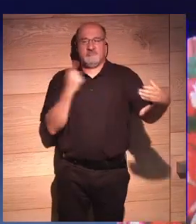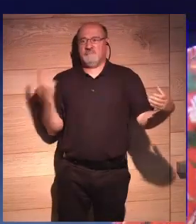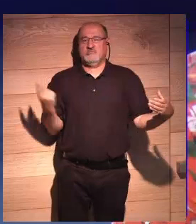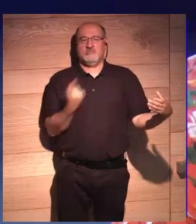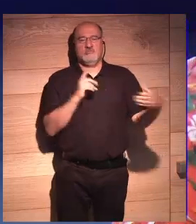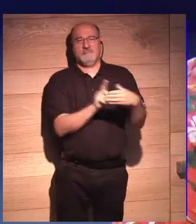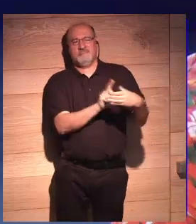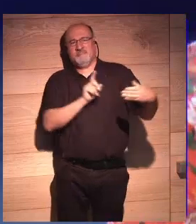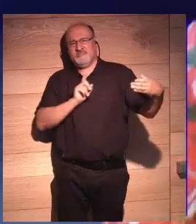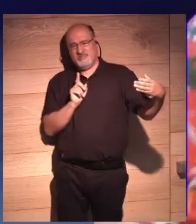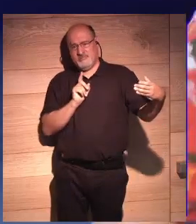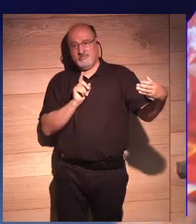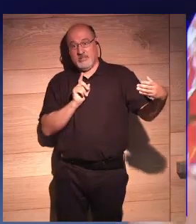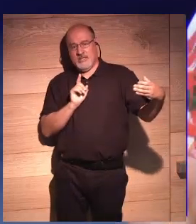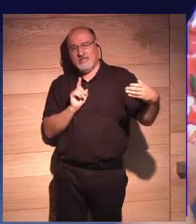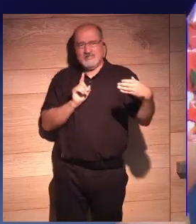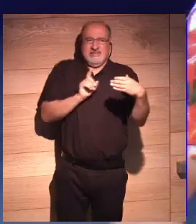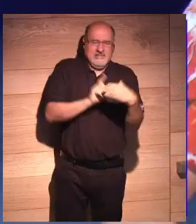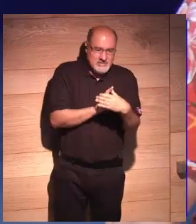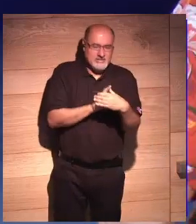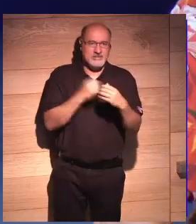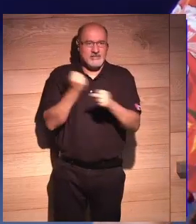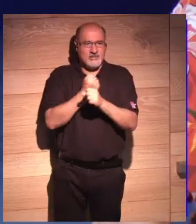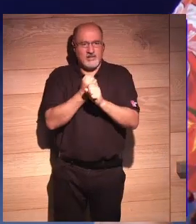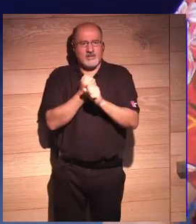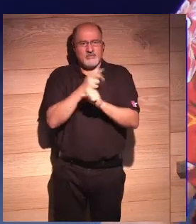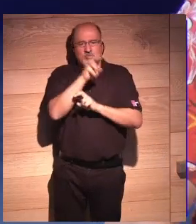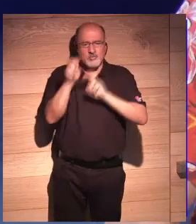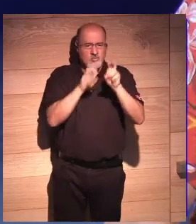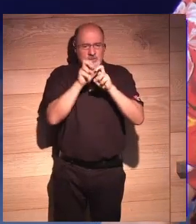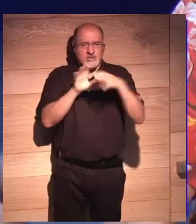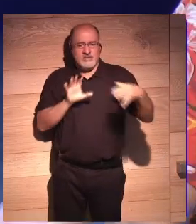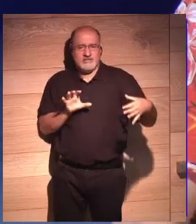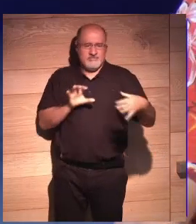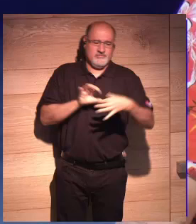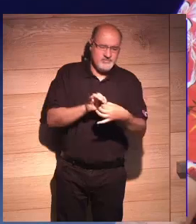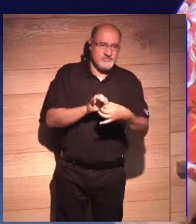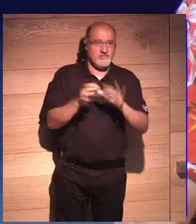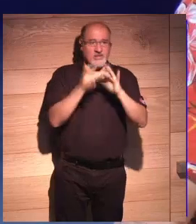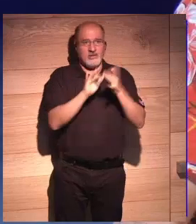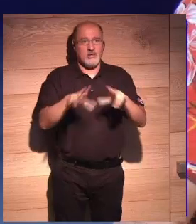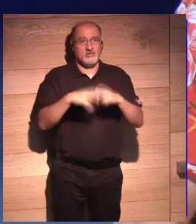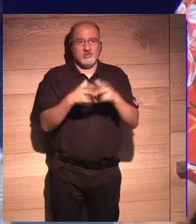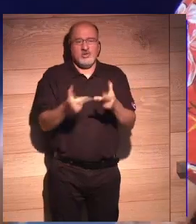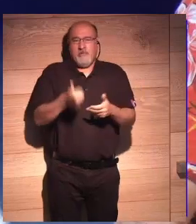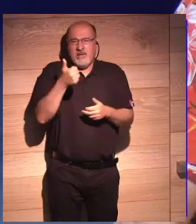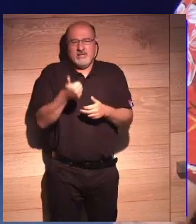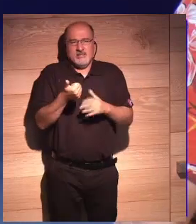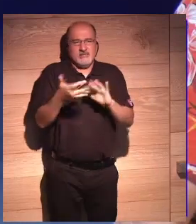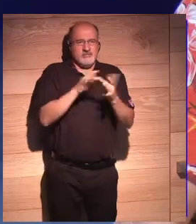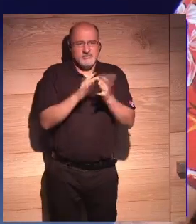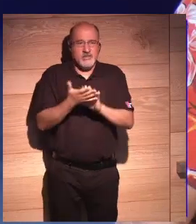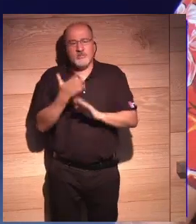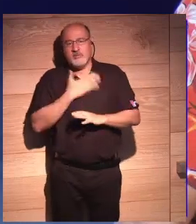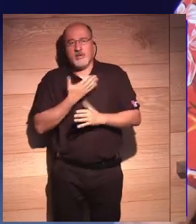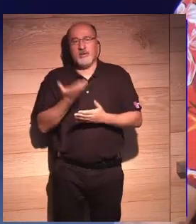isolate yourself socially, and those are things that we will have to work on in order to improve them. We have to find a way to turn